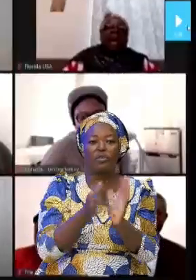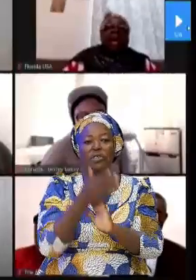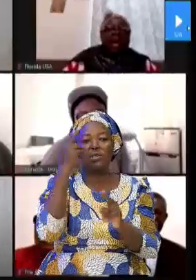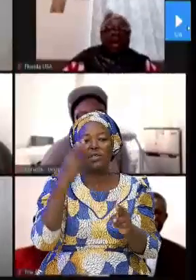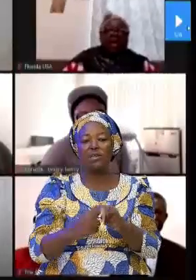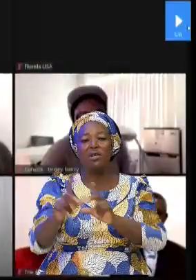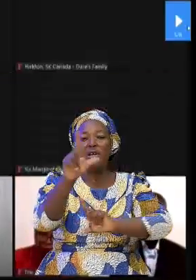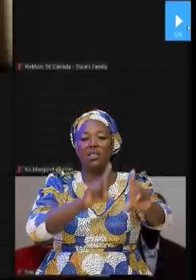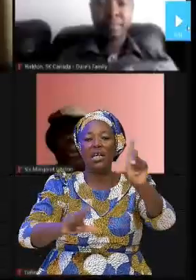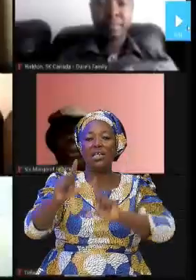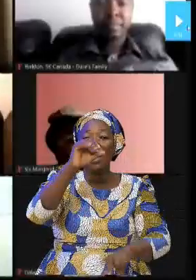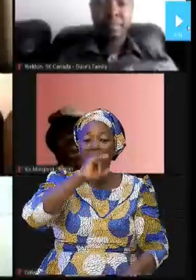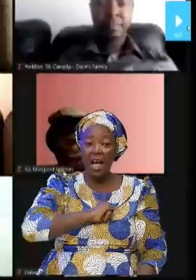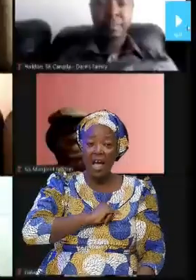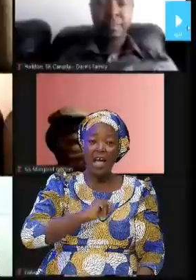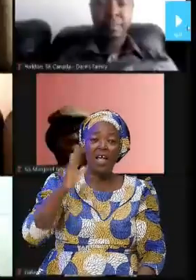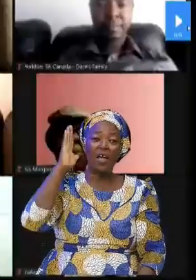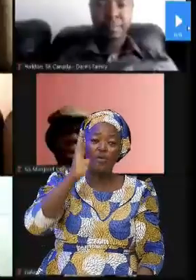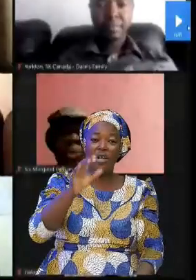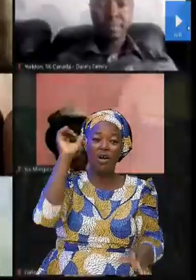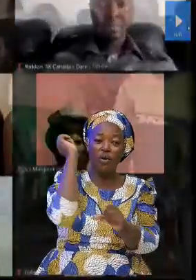We will overcome.